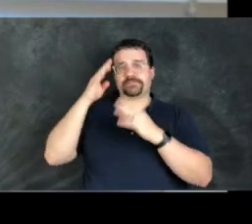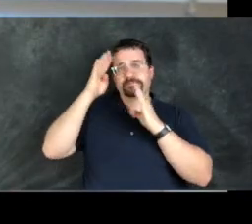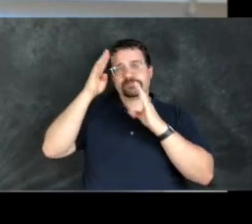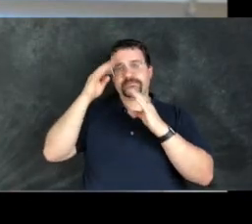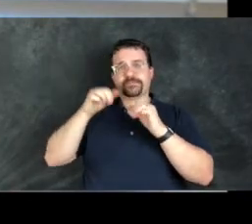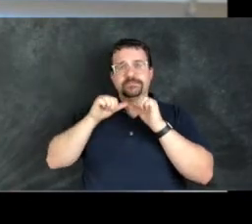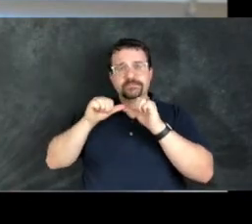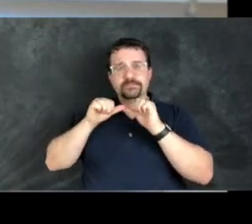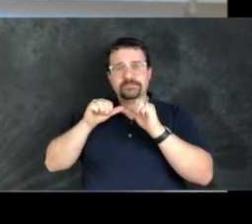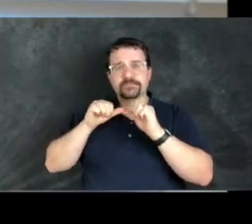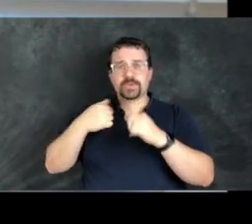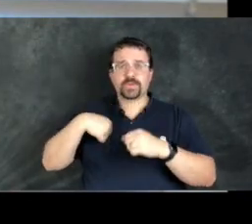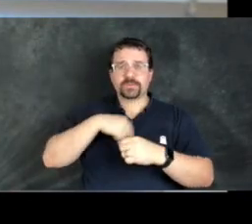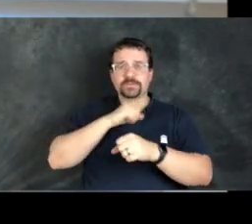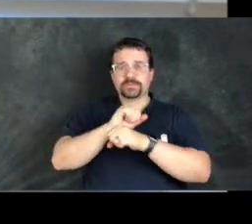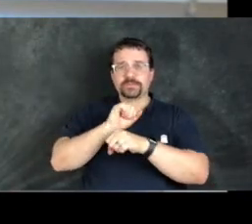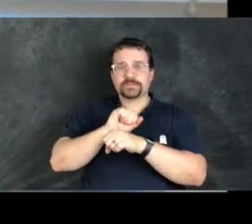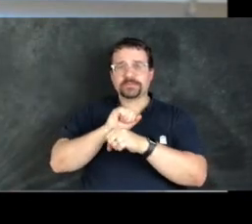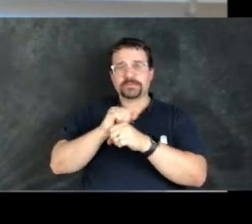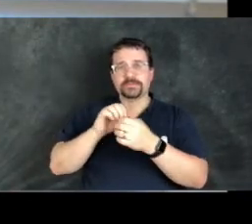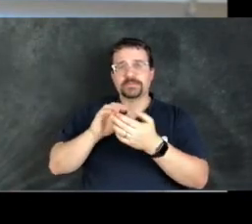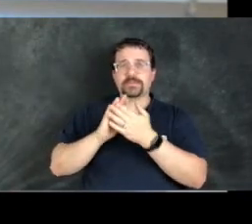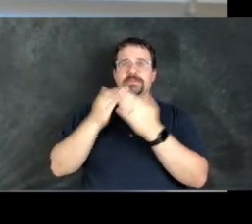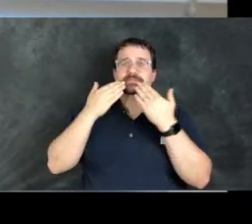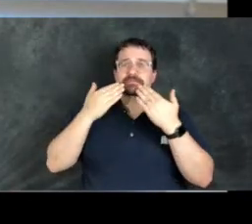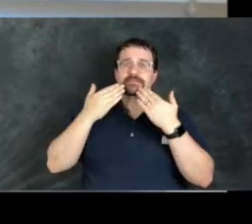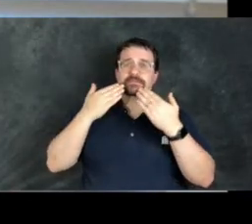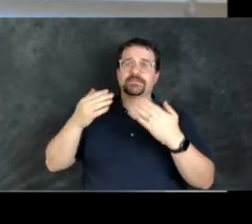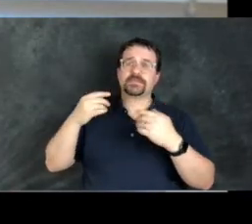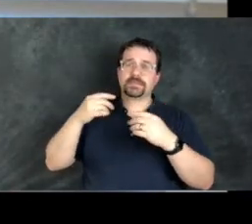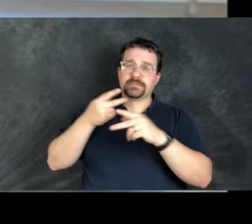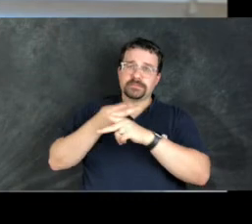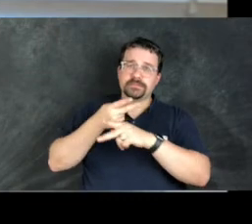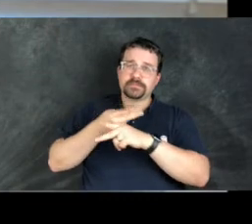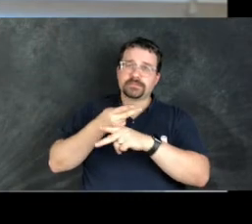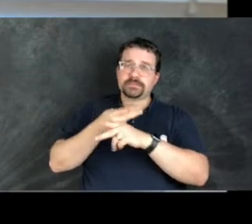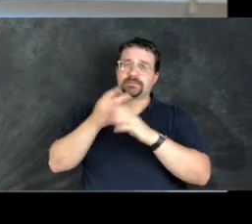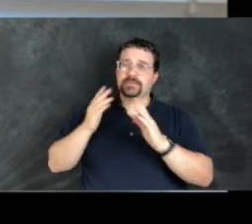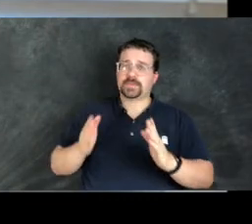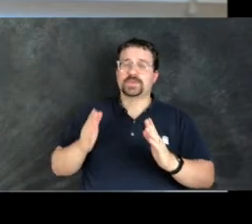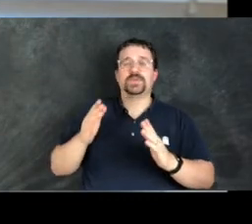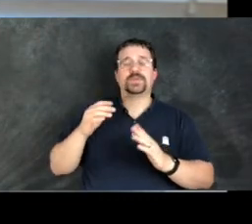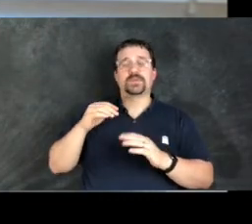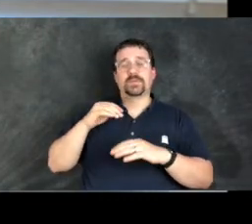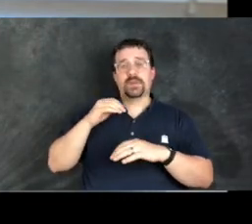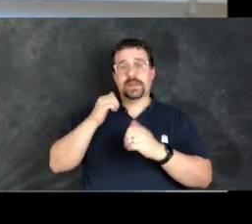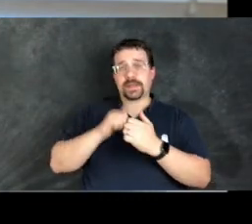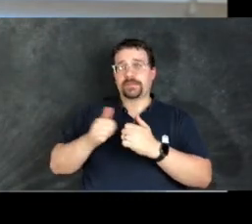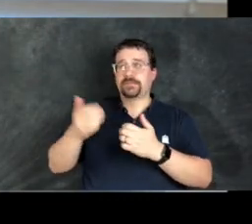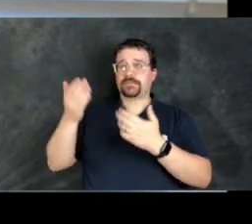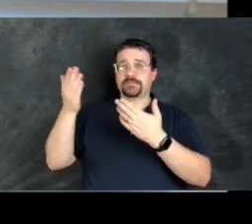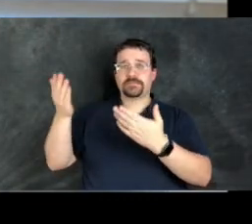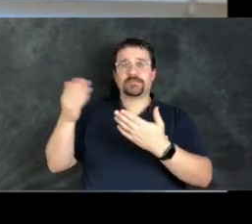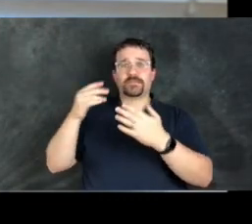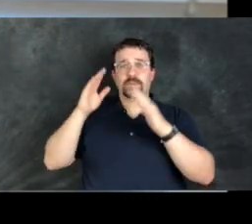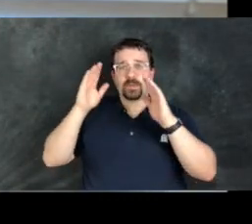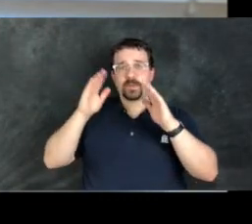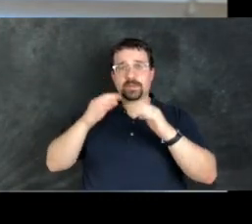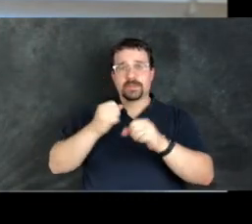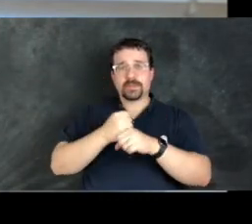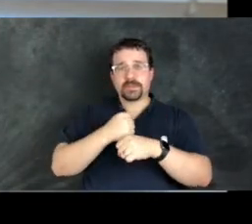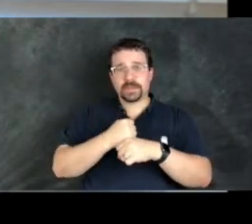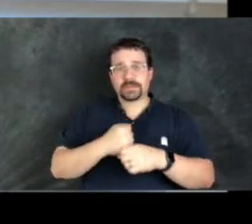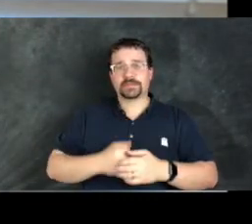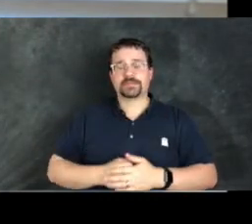and perseverance as we work to be faithful, tender stewards of all that you so